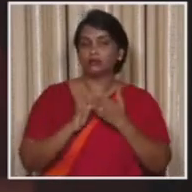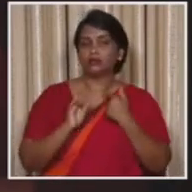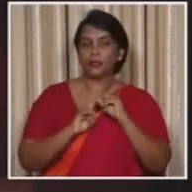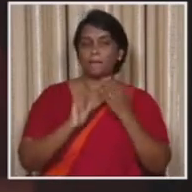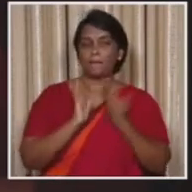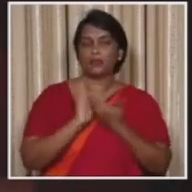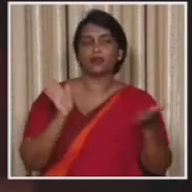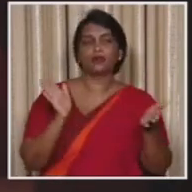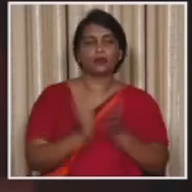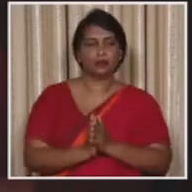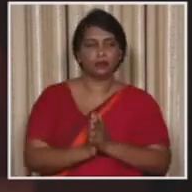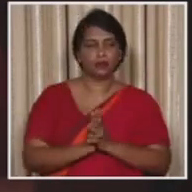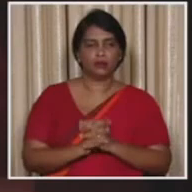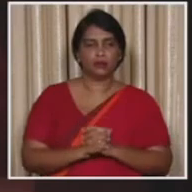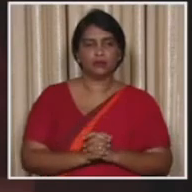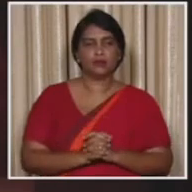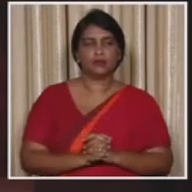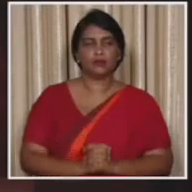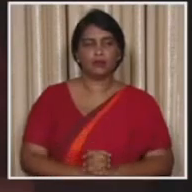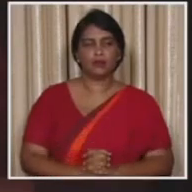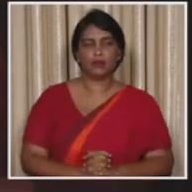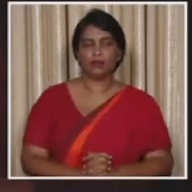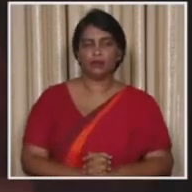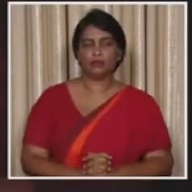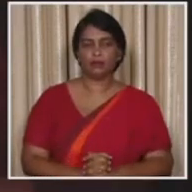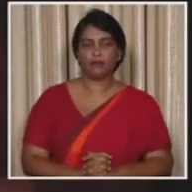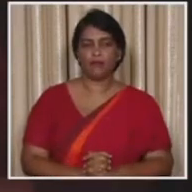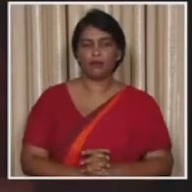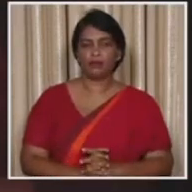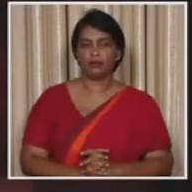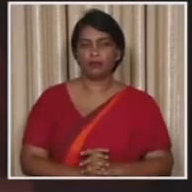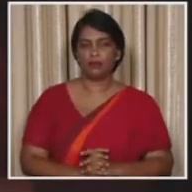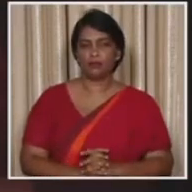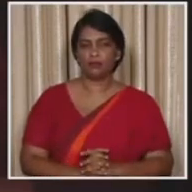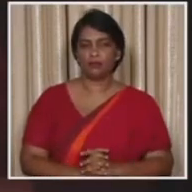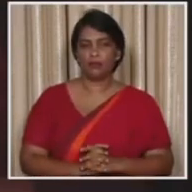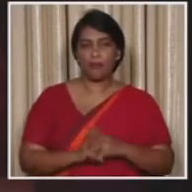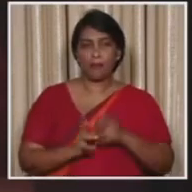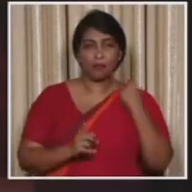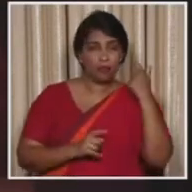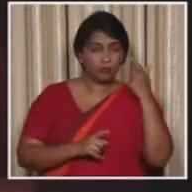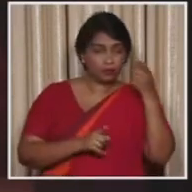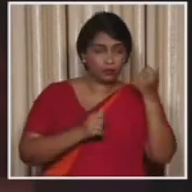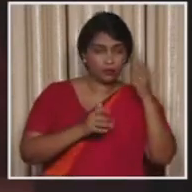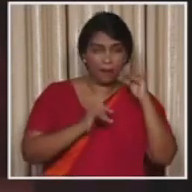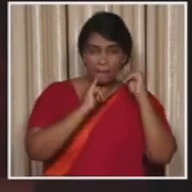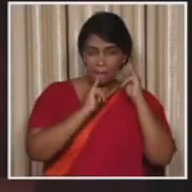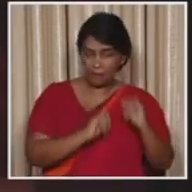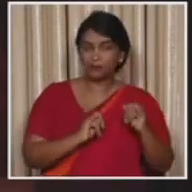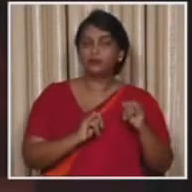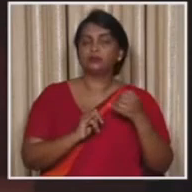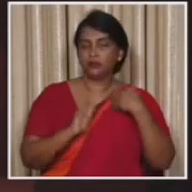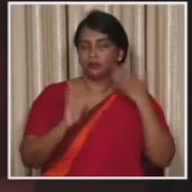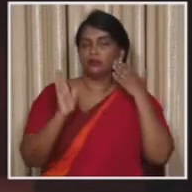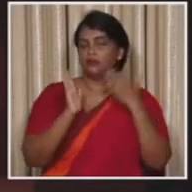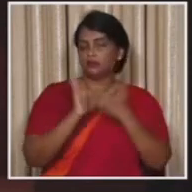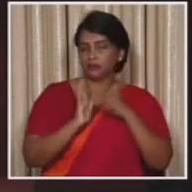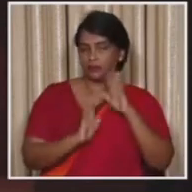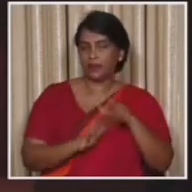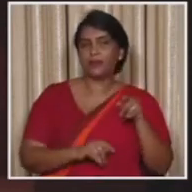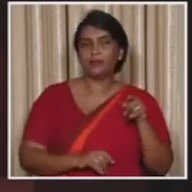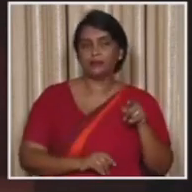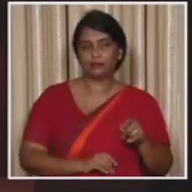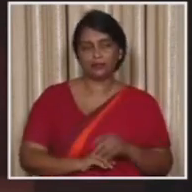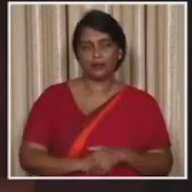understands the anomalies of capitalism, the various divisions that capitalism creates, and through